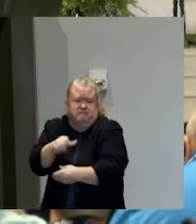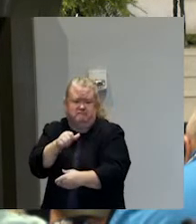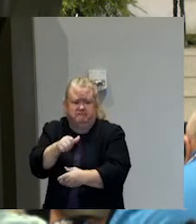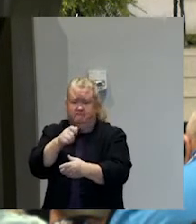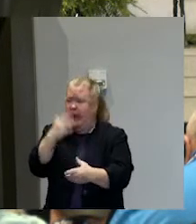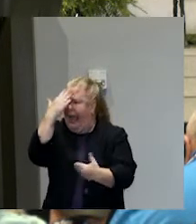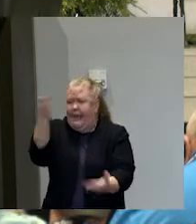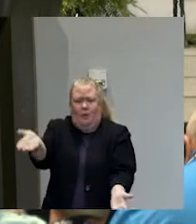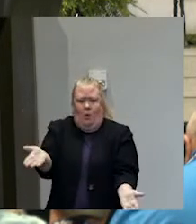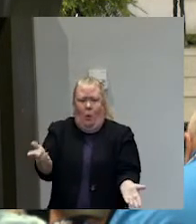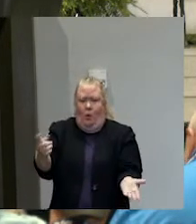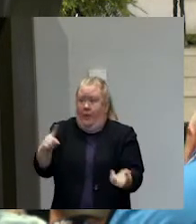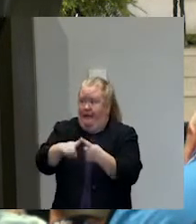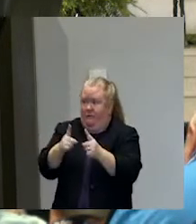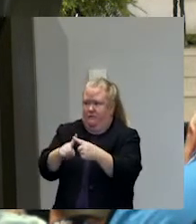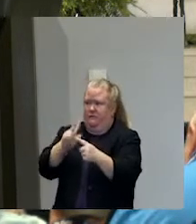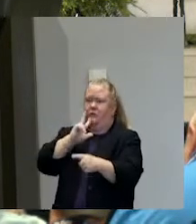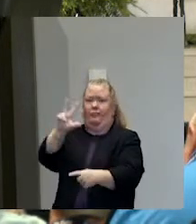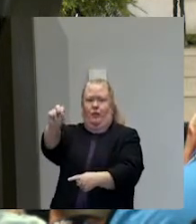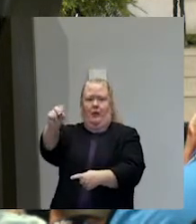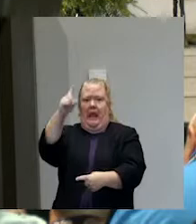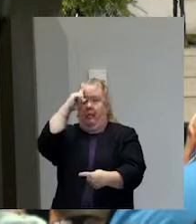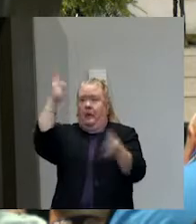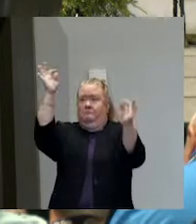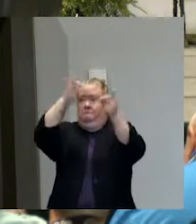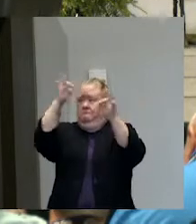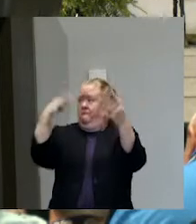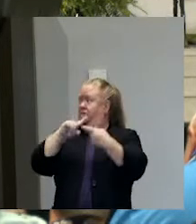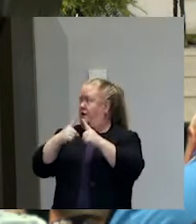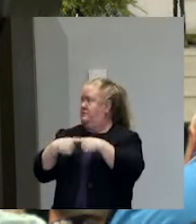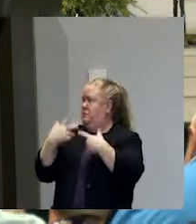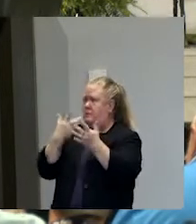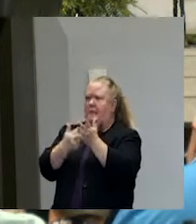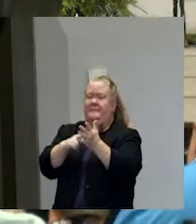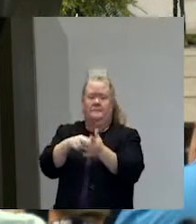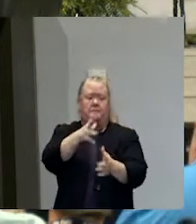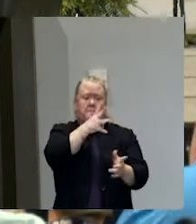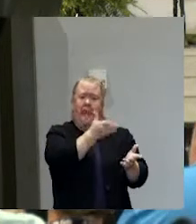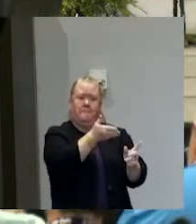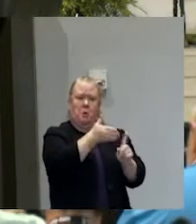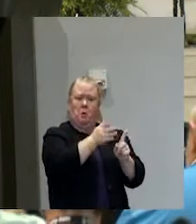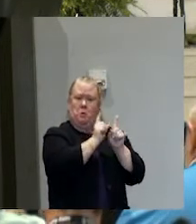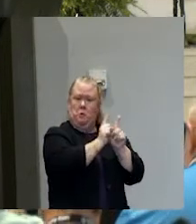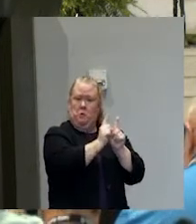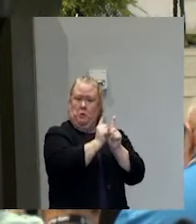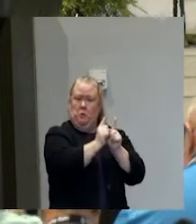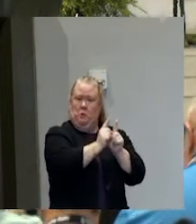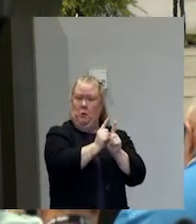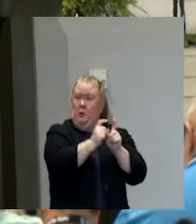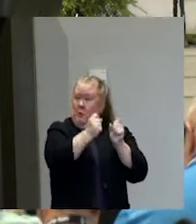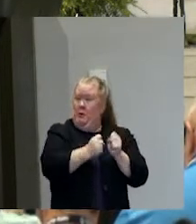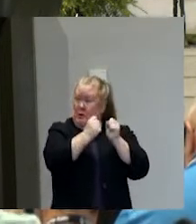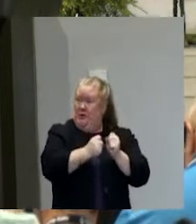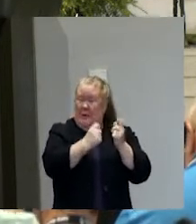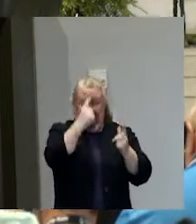didn't know I didn't have friends until I turned 30. I thought I was just, you know, because my mom, I took a poop and it was just like, look at this poop.